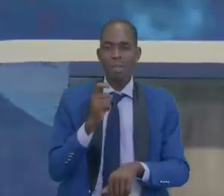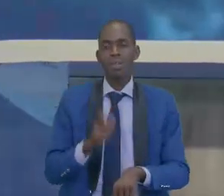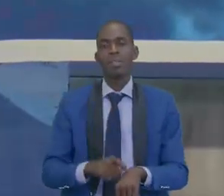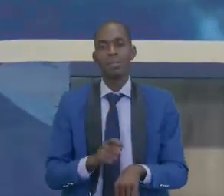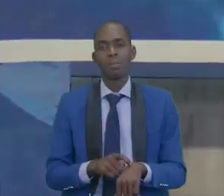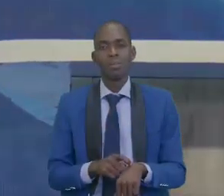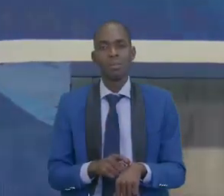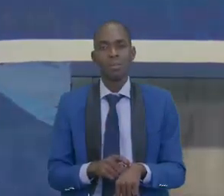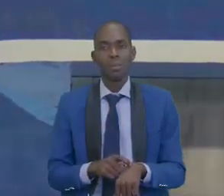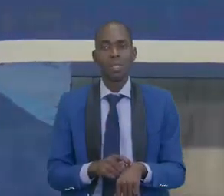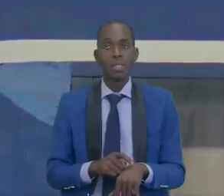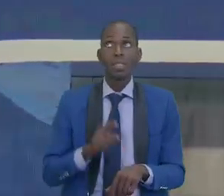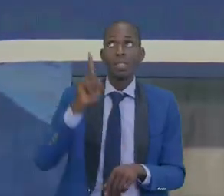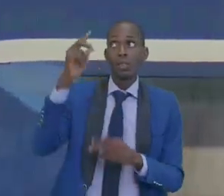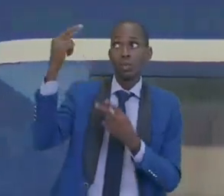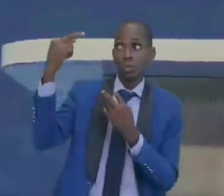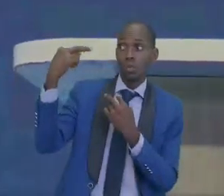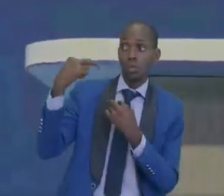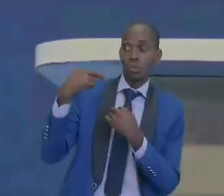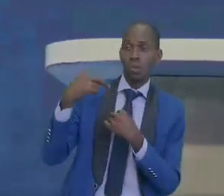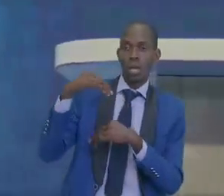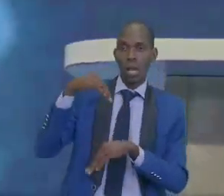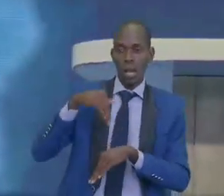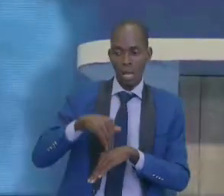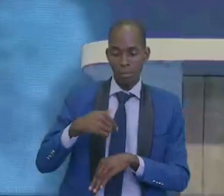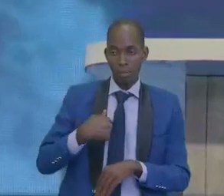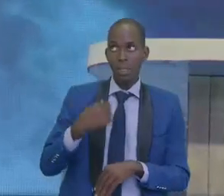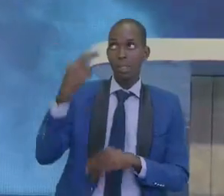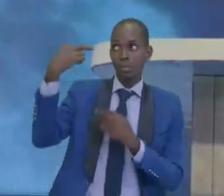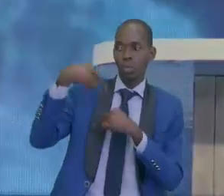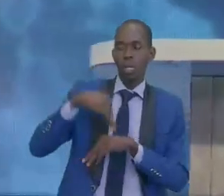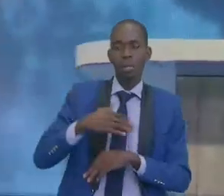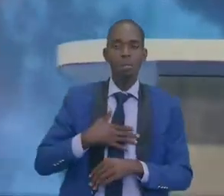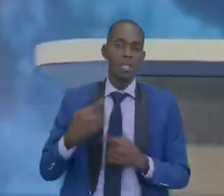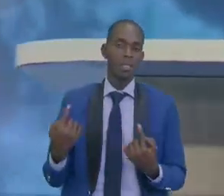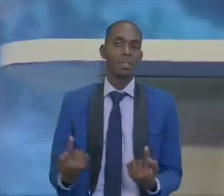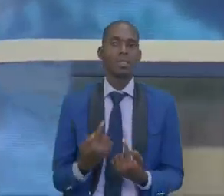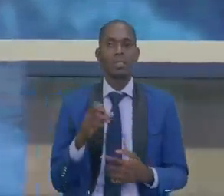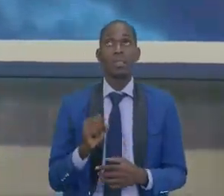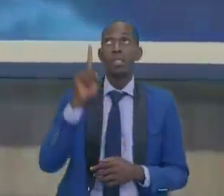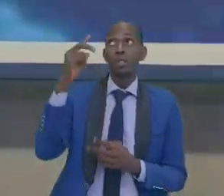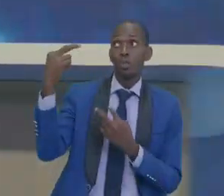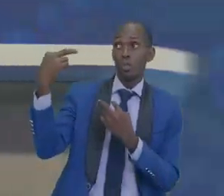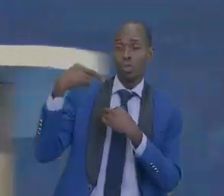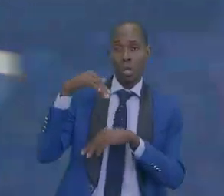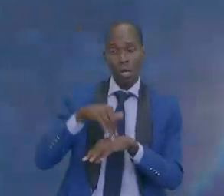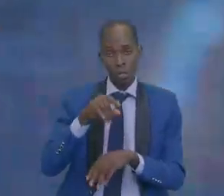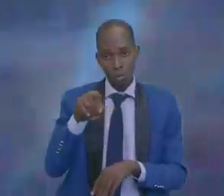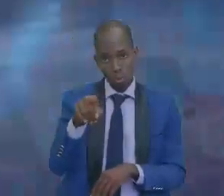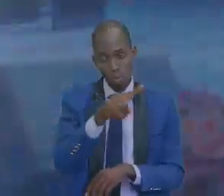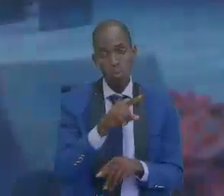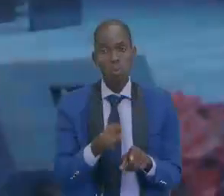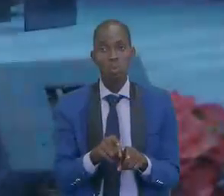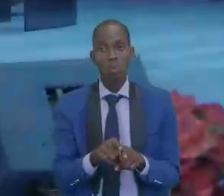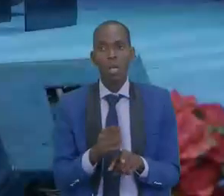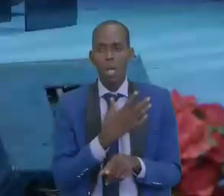He looks at me, he looks at my sins. He looks at you, and you see